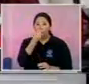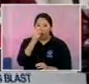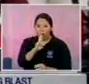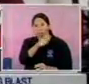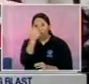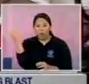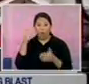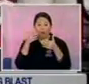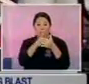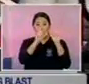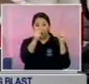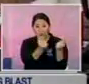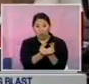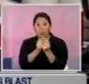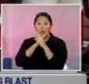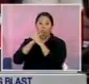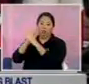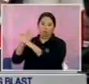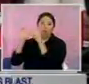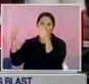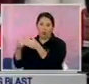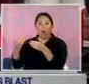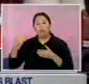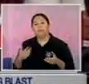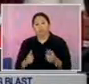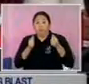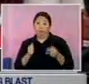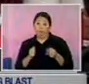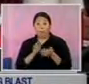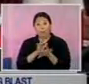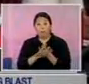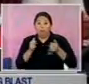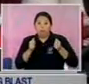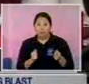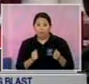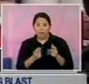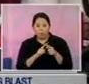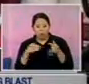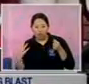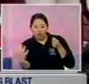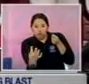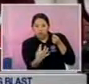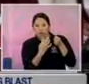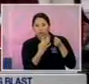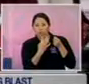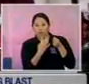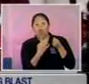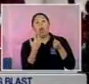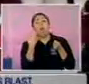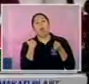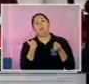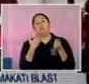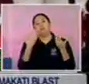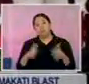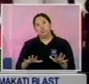know if after that it is released, because I have reports that it is circulating in the internet. And there's a big difference between documents